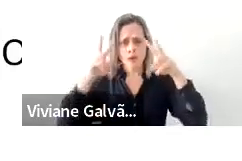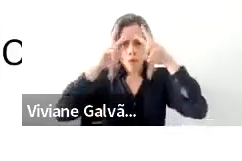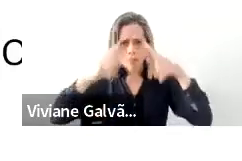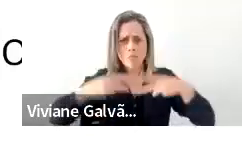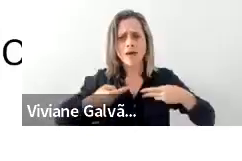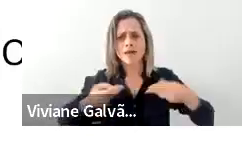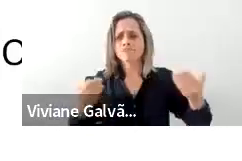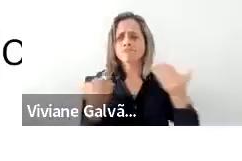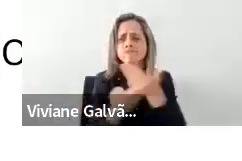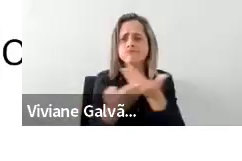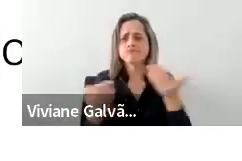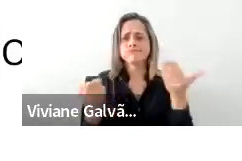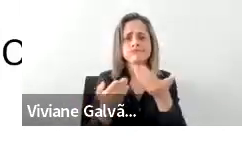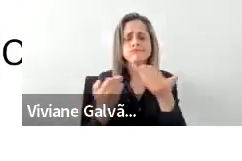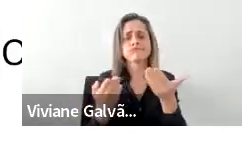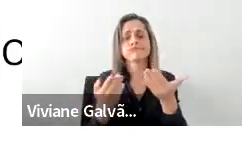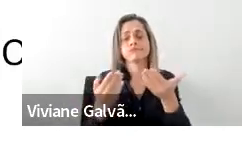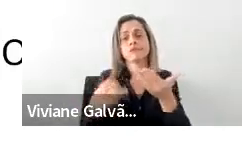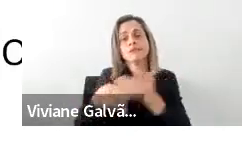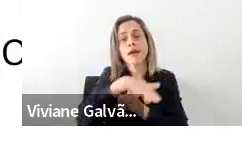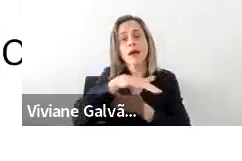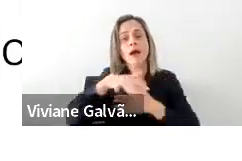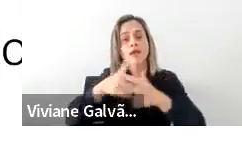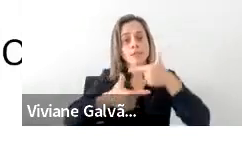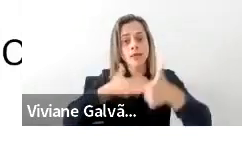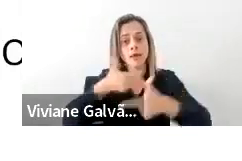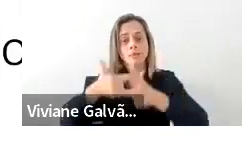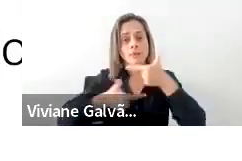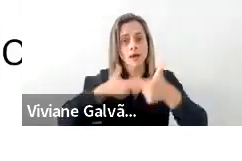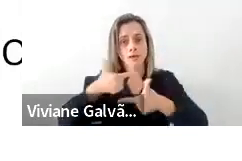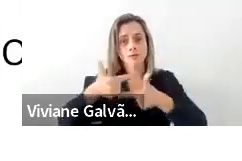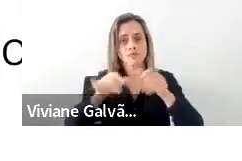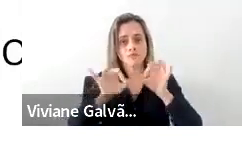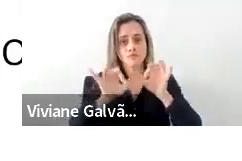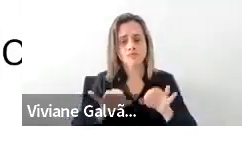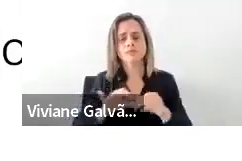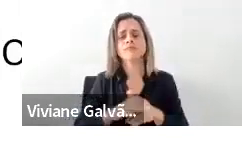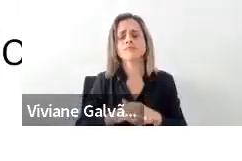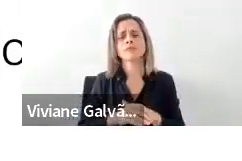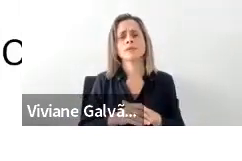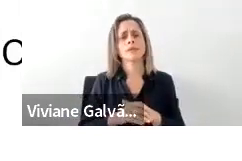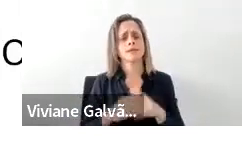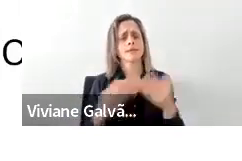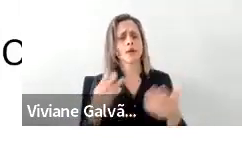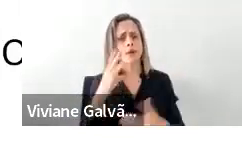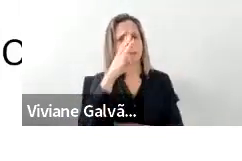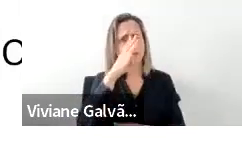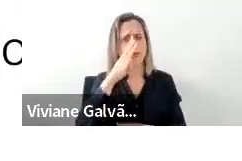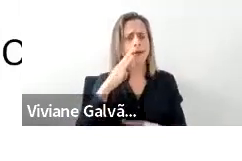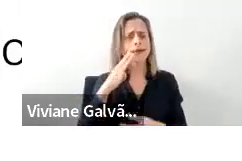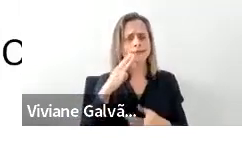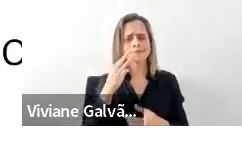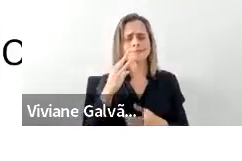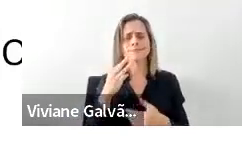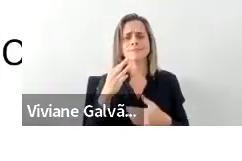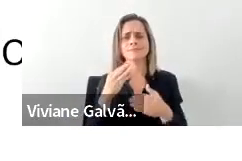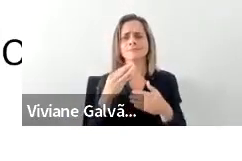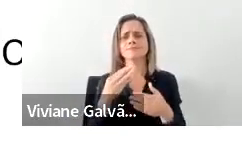is to find out why and how human creative productive